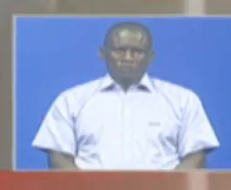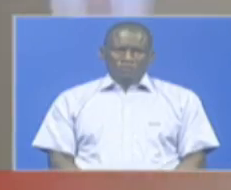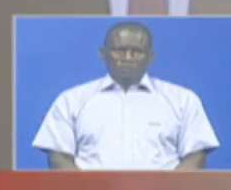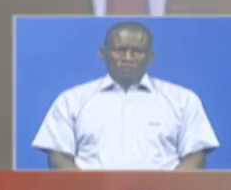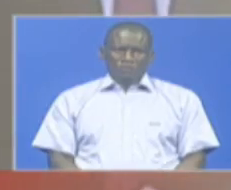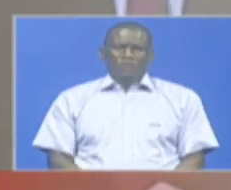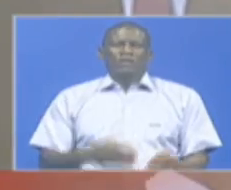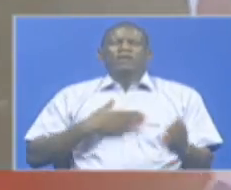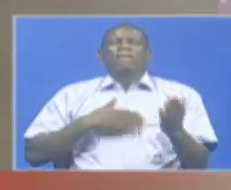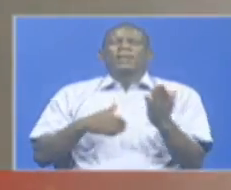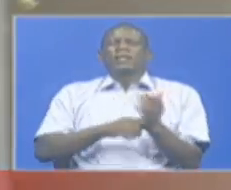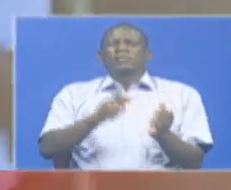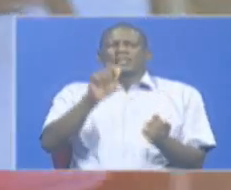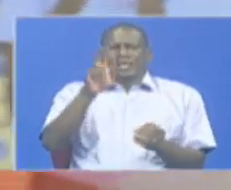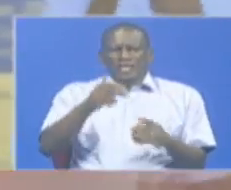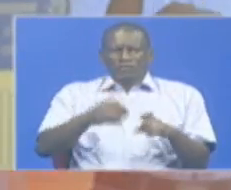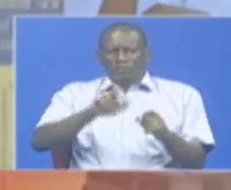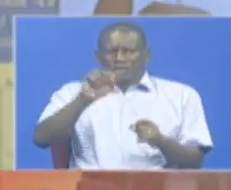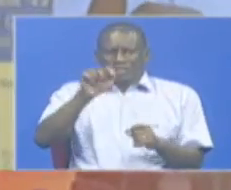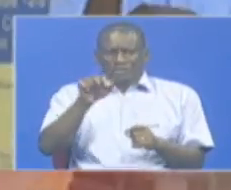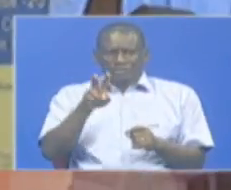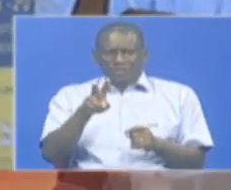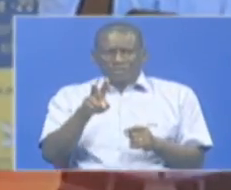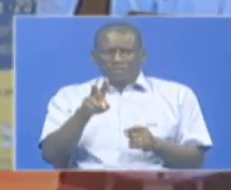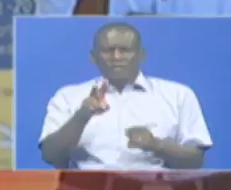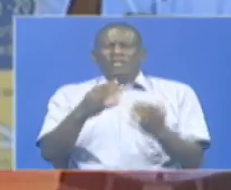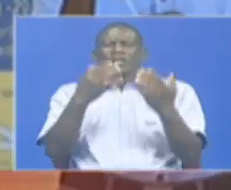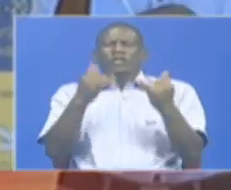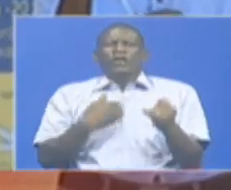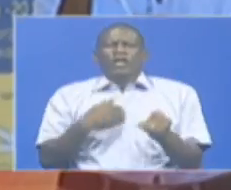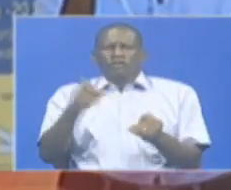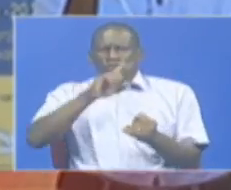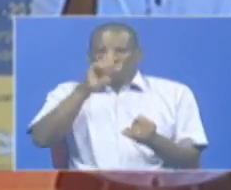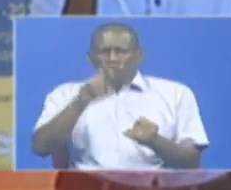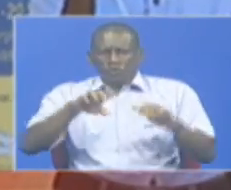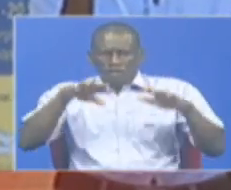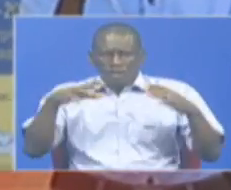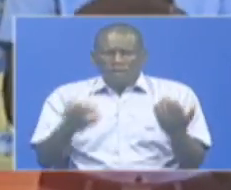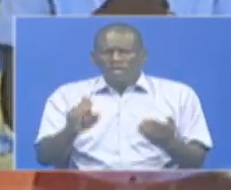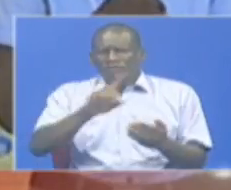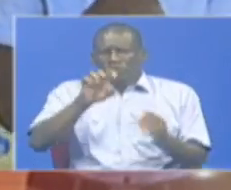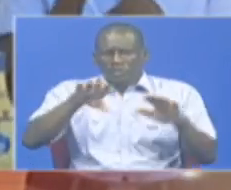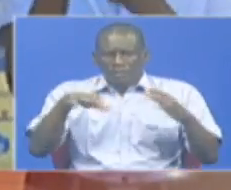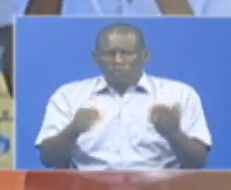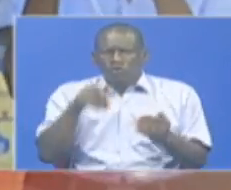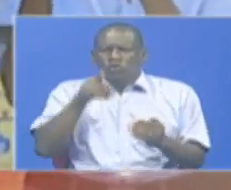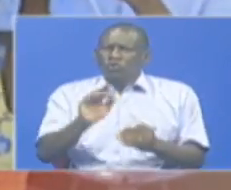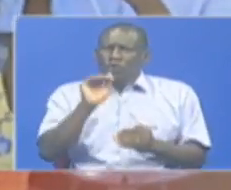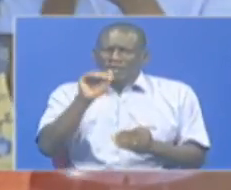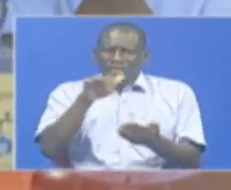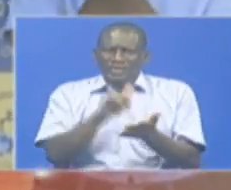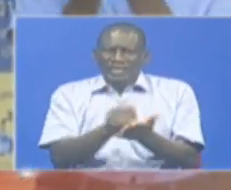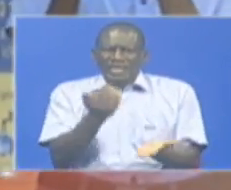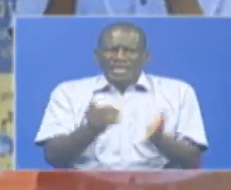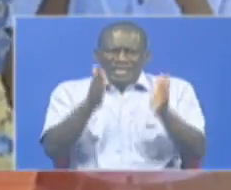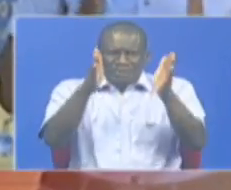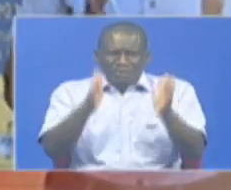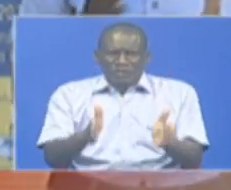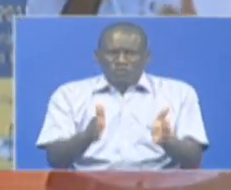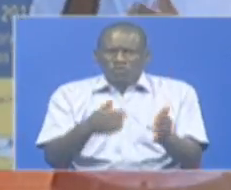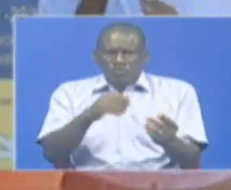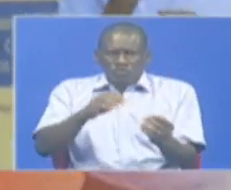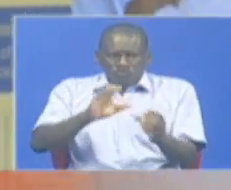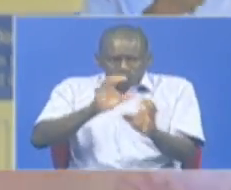My name is Kennedy Muredi from NTV, and there is the question of you requesting that anybody else who tests must